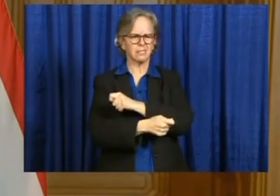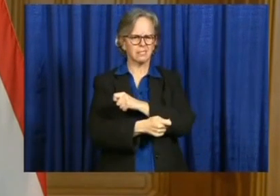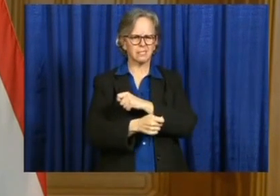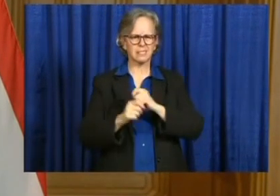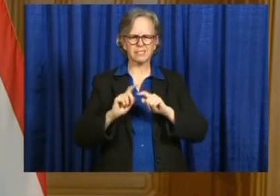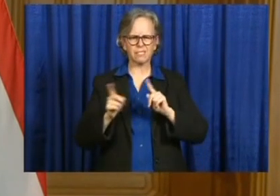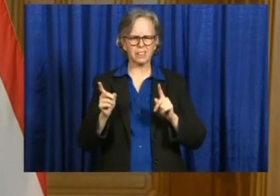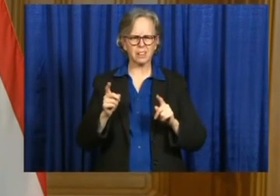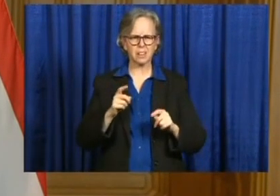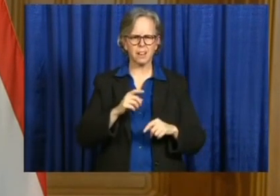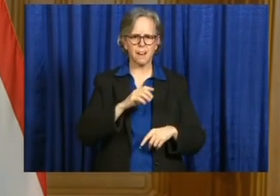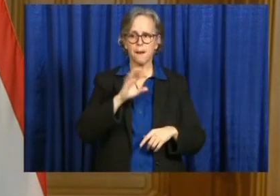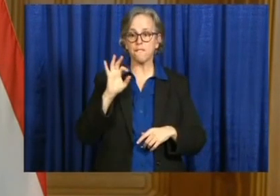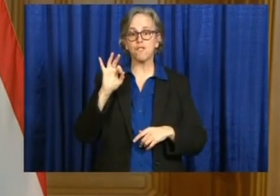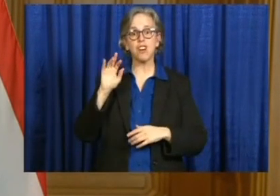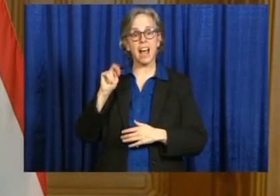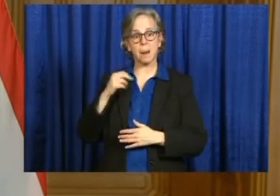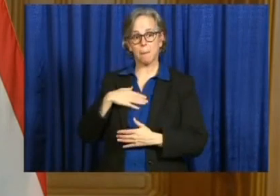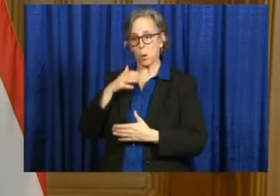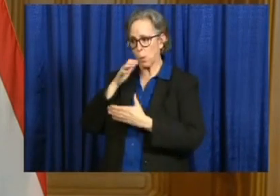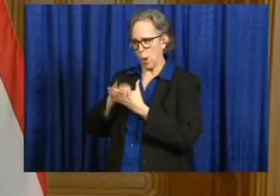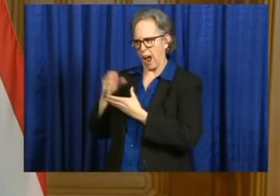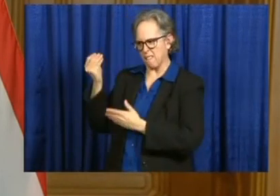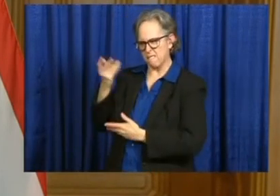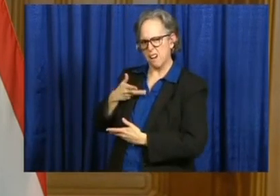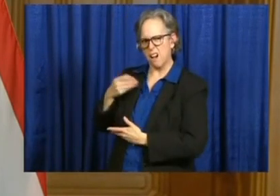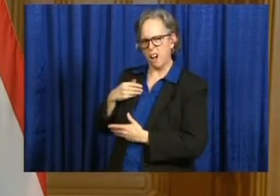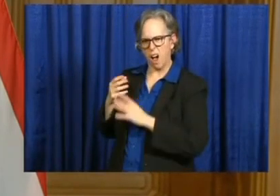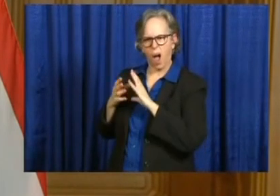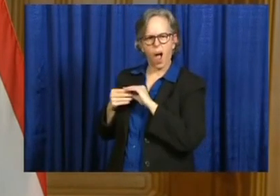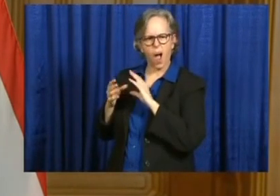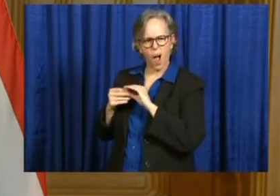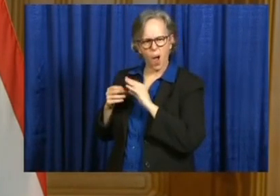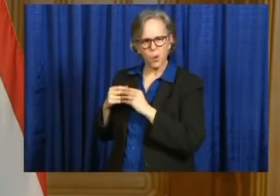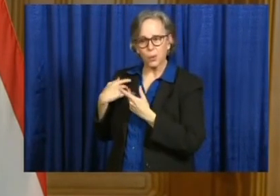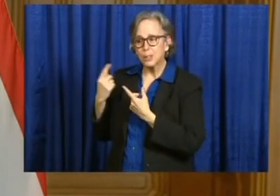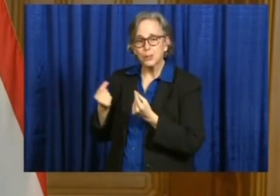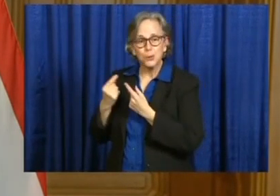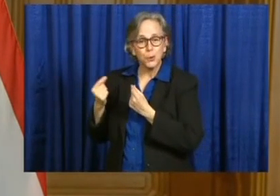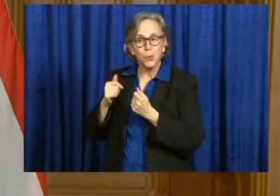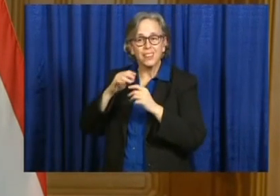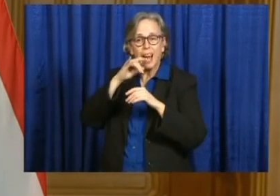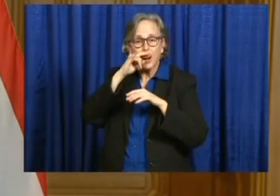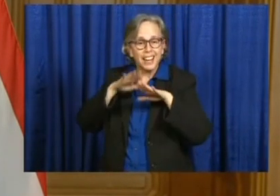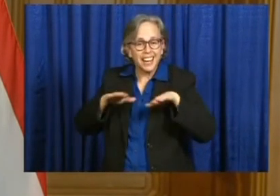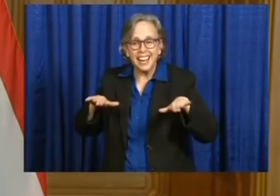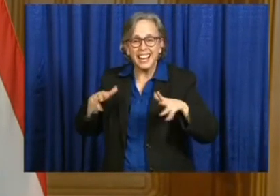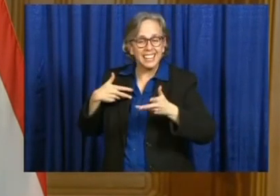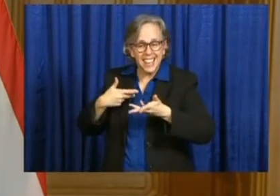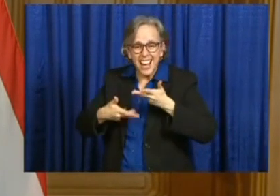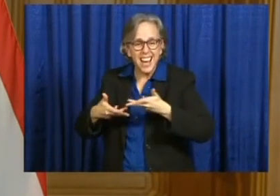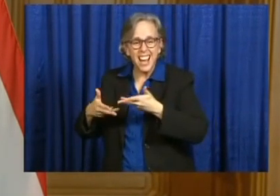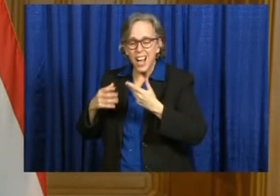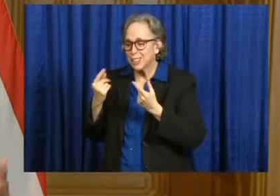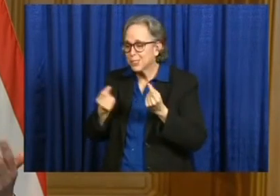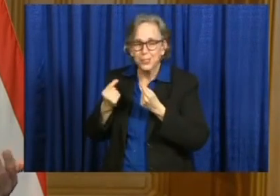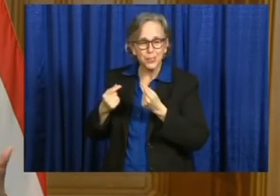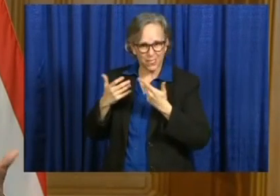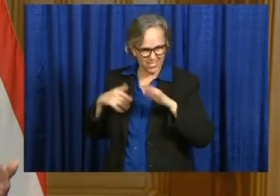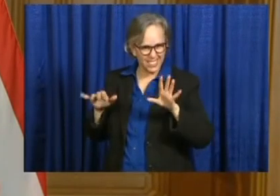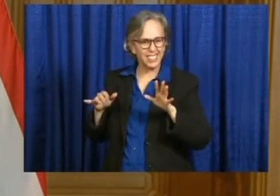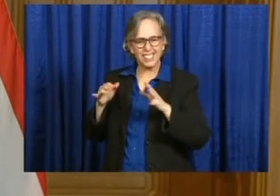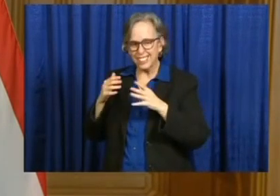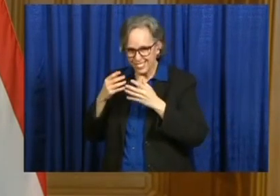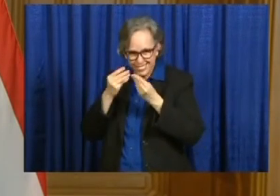about up here a few days ago, about different things you can do with kids, different things that you can do to reach out long distance